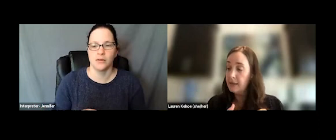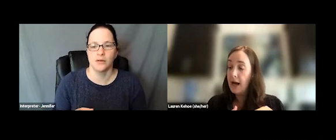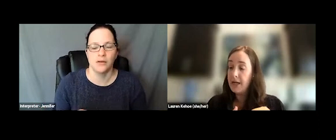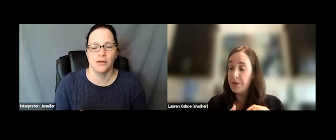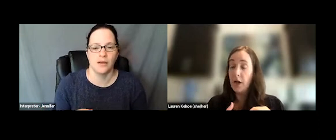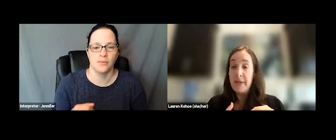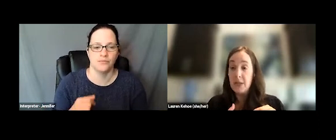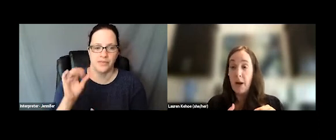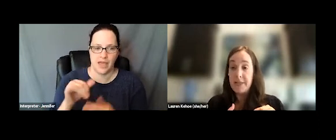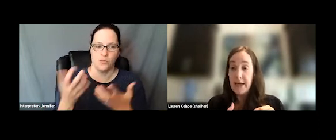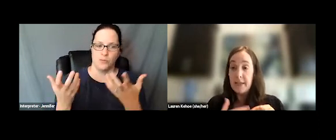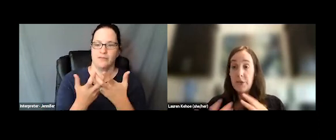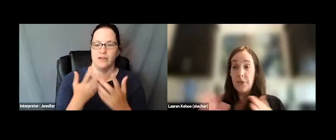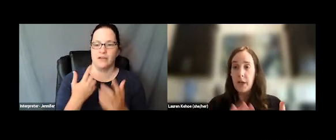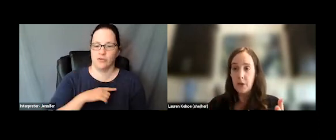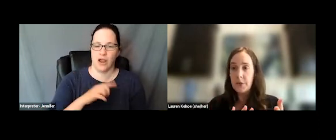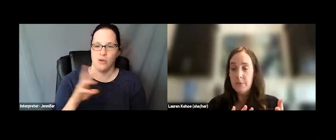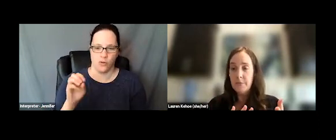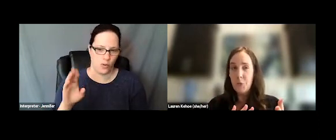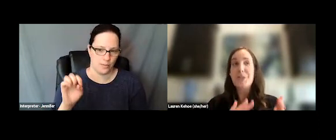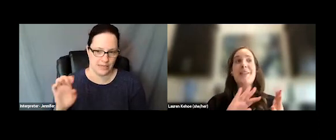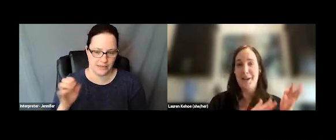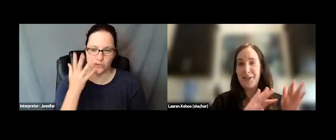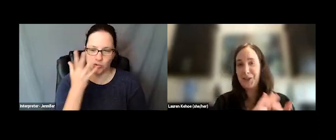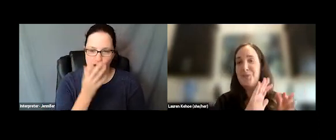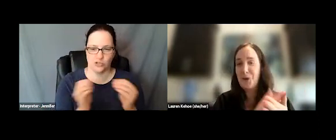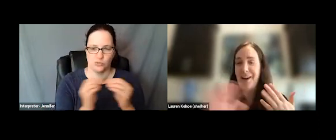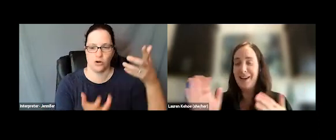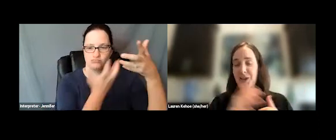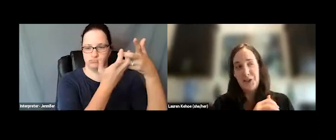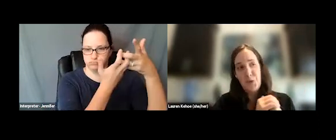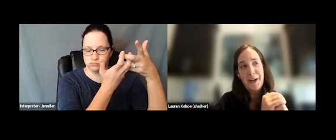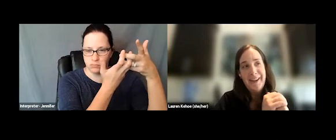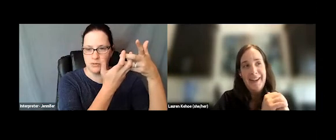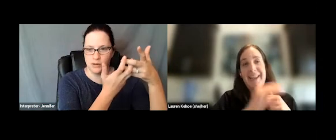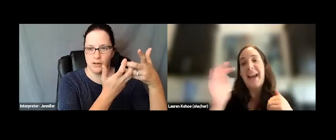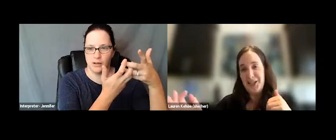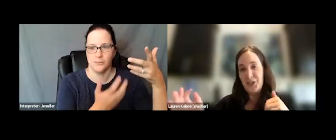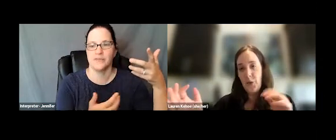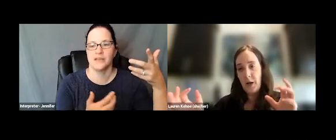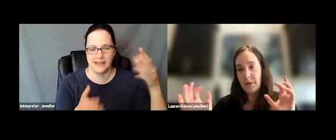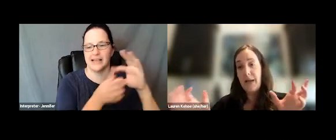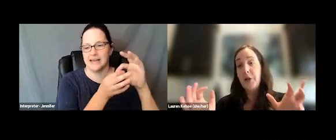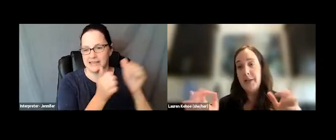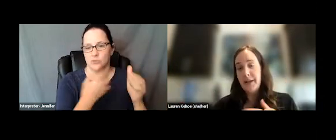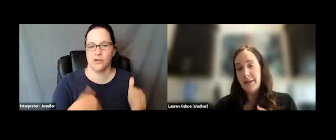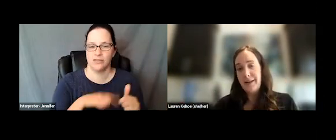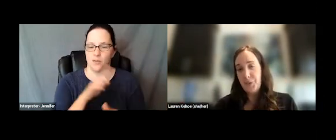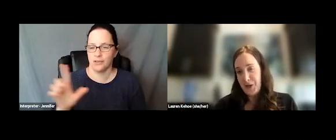design in line with our main website so that it looked more synonymous. It looked more connected to our